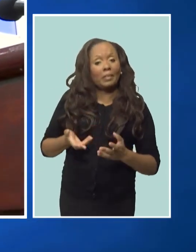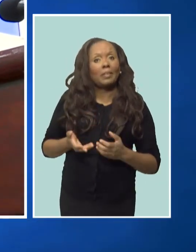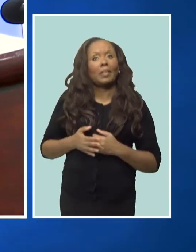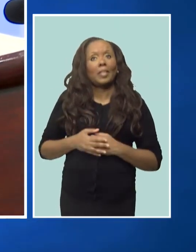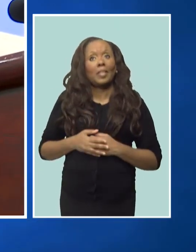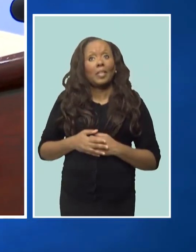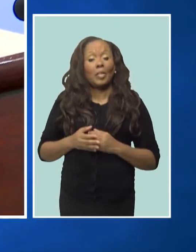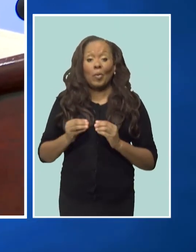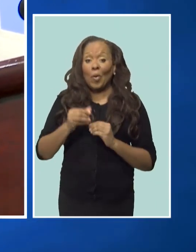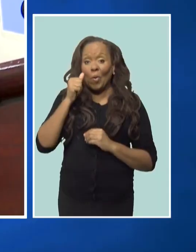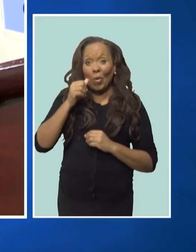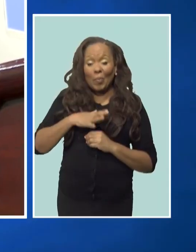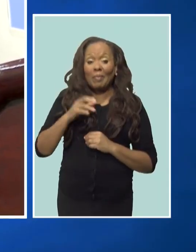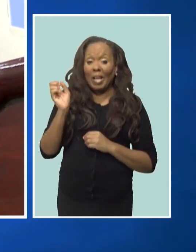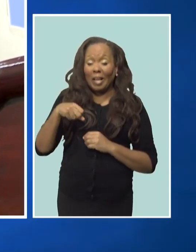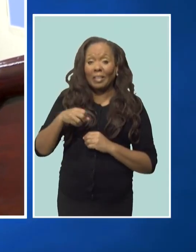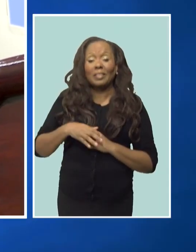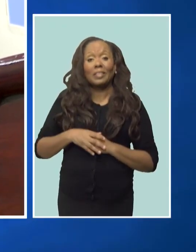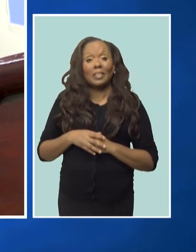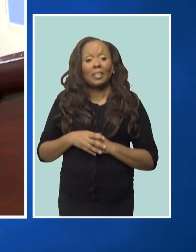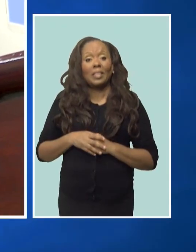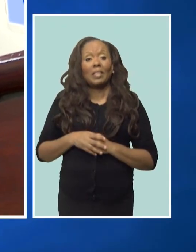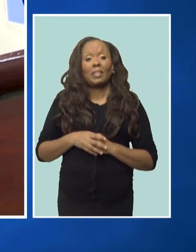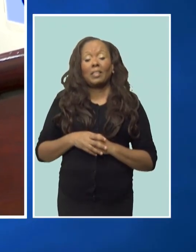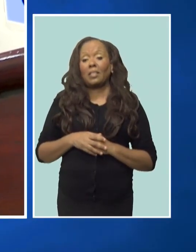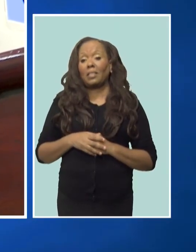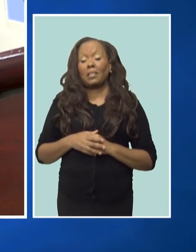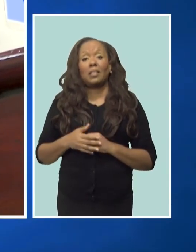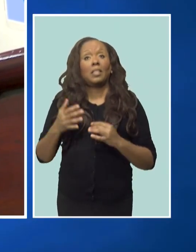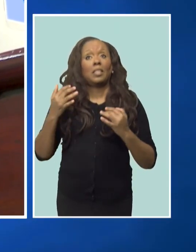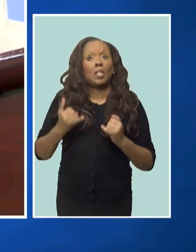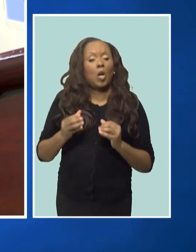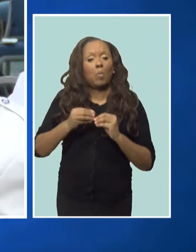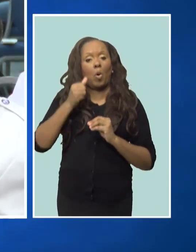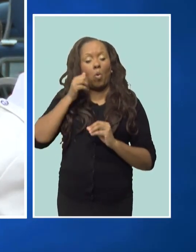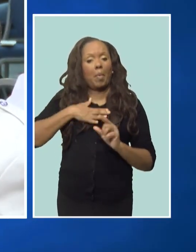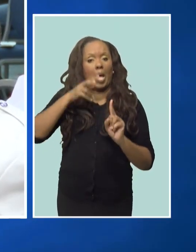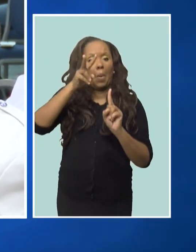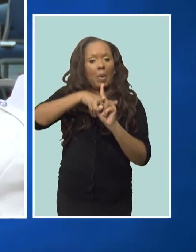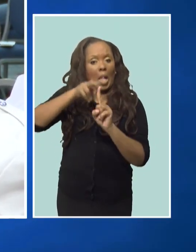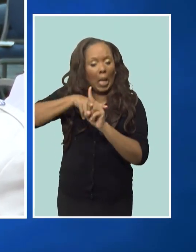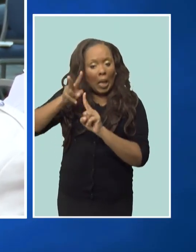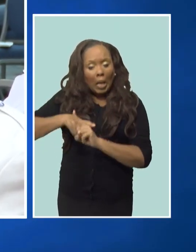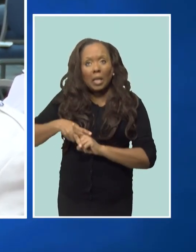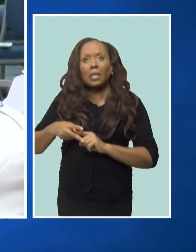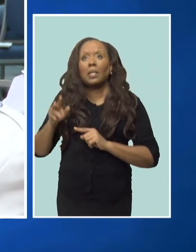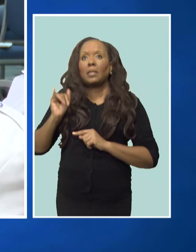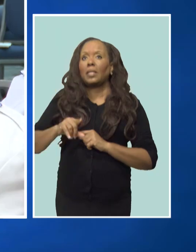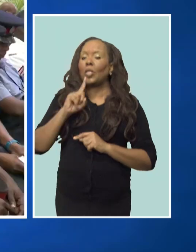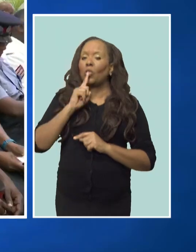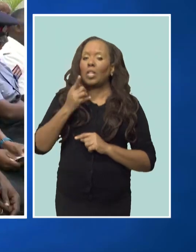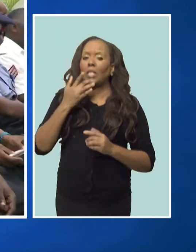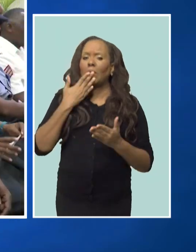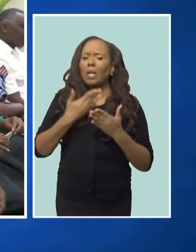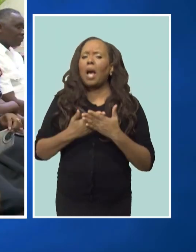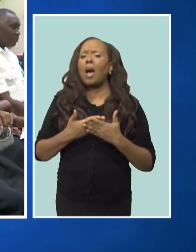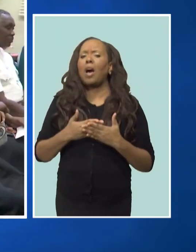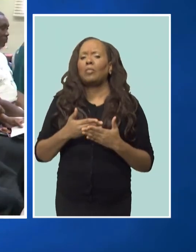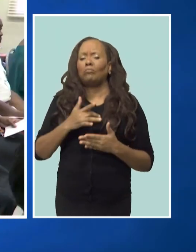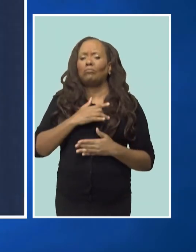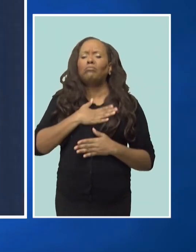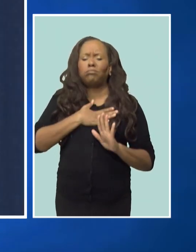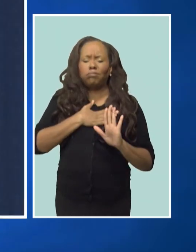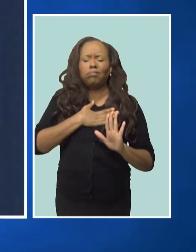so, he says, the number of female applicants now outnumber the male. The minister believes this is a heartening development. There were